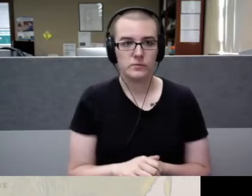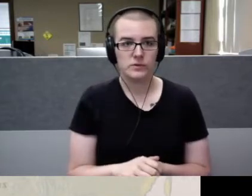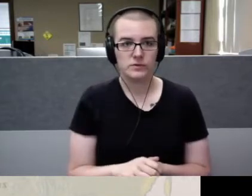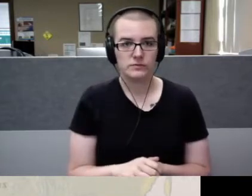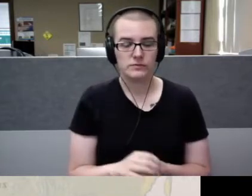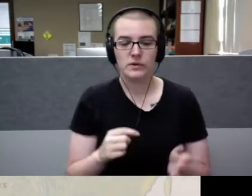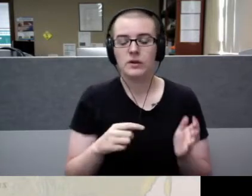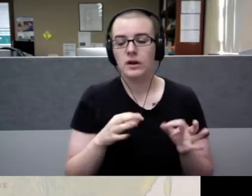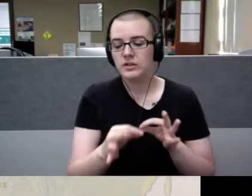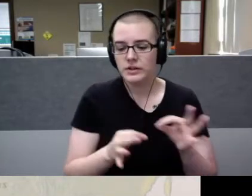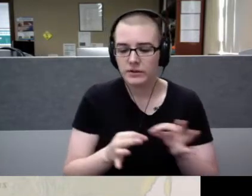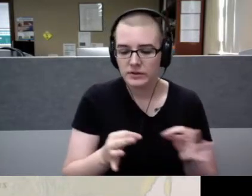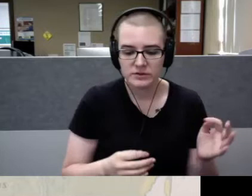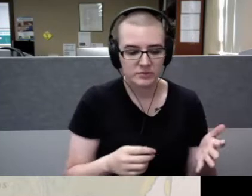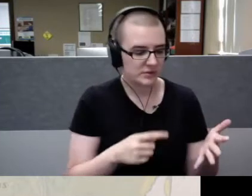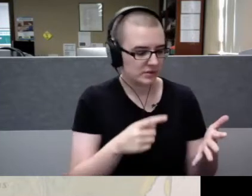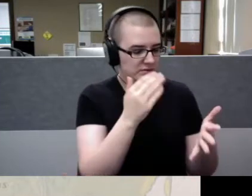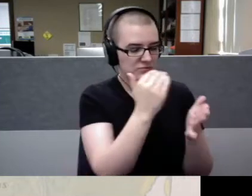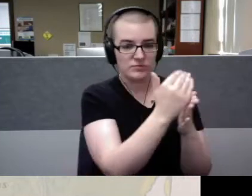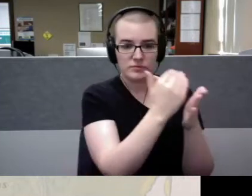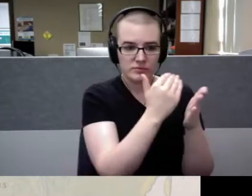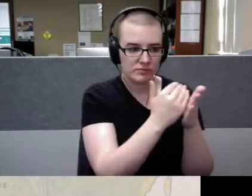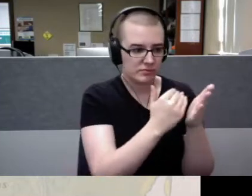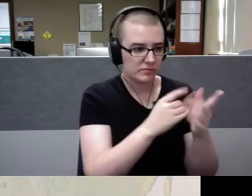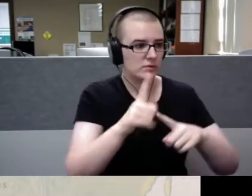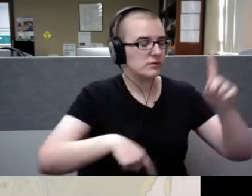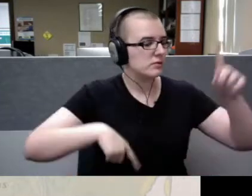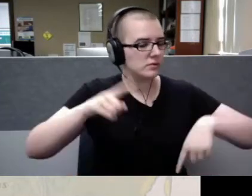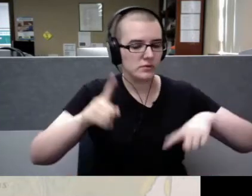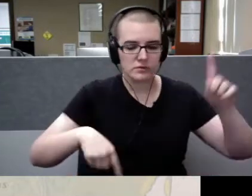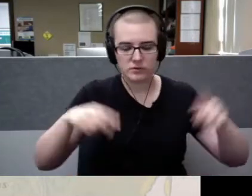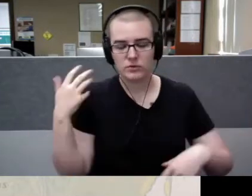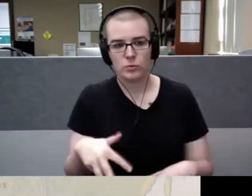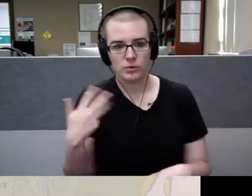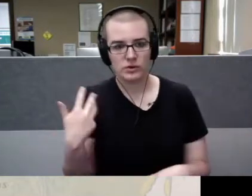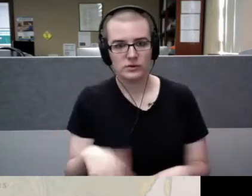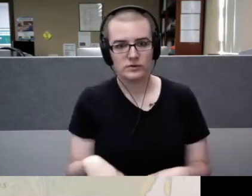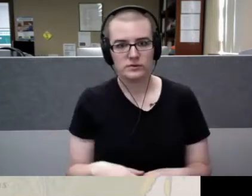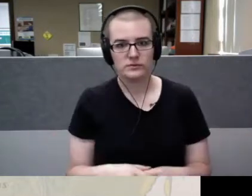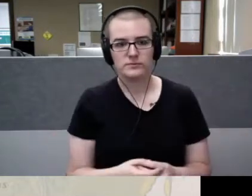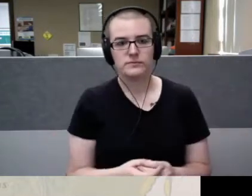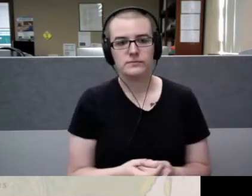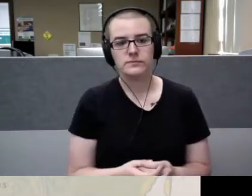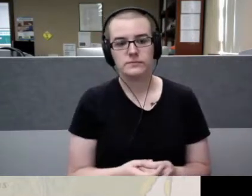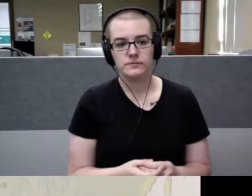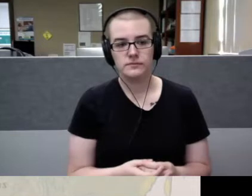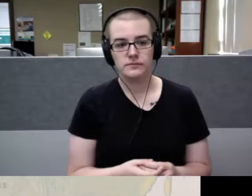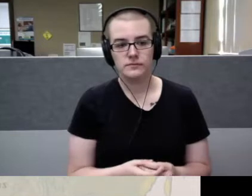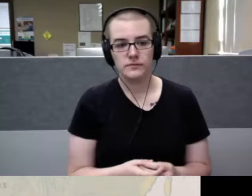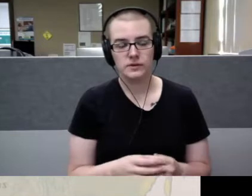aspects within Mesopotamian and Sumerian civilization. This affects family relations, how you